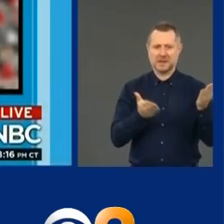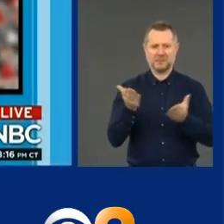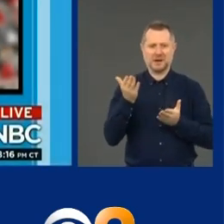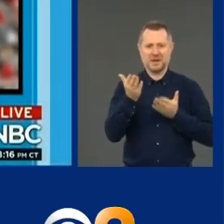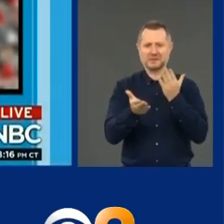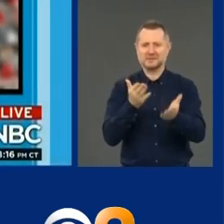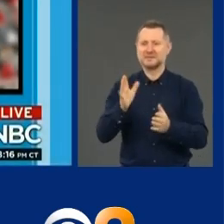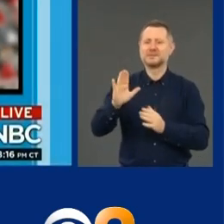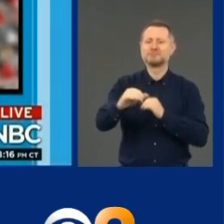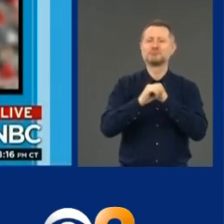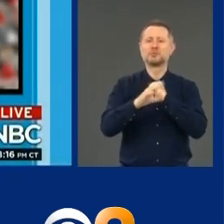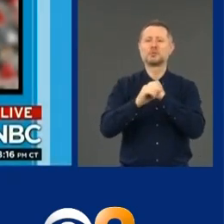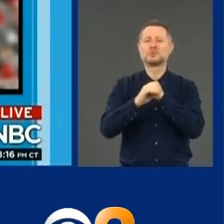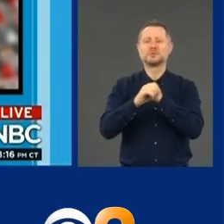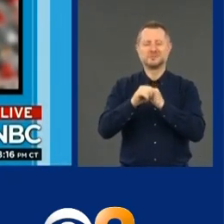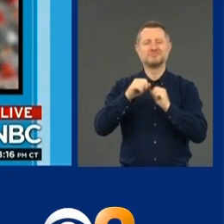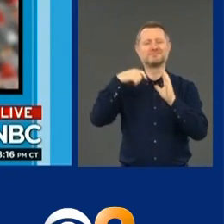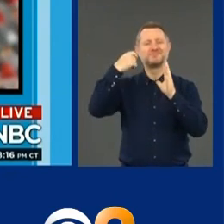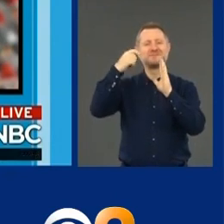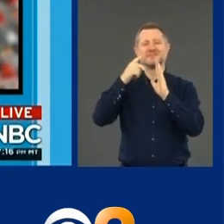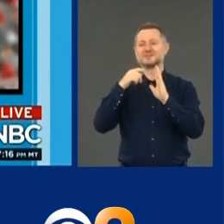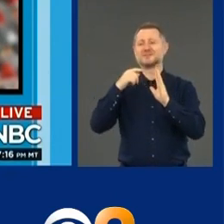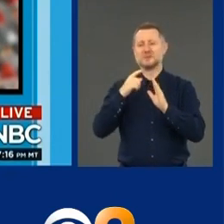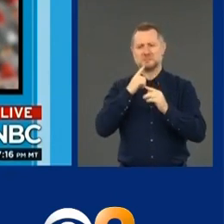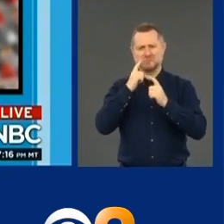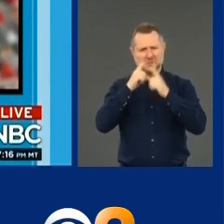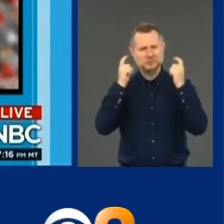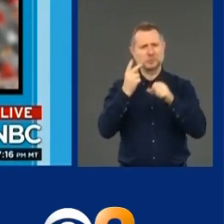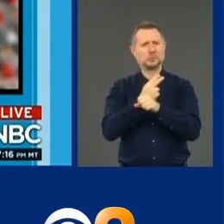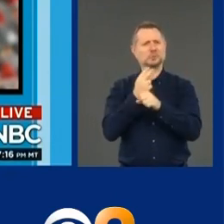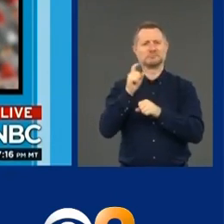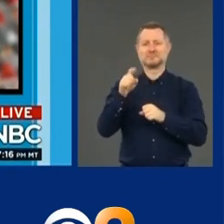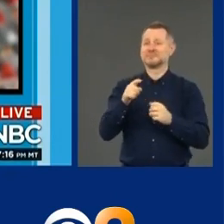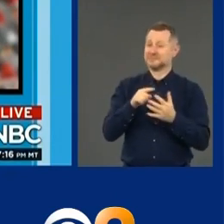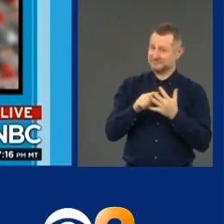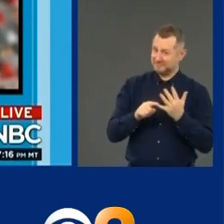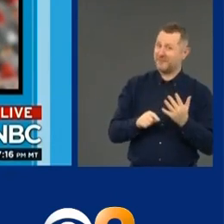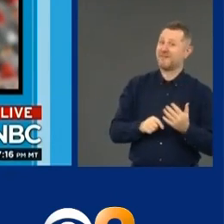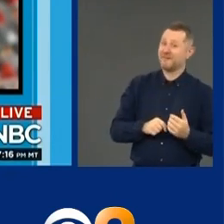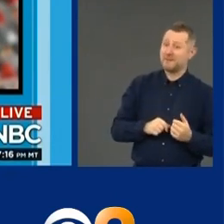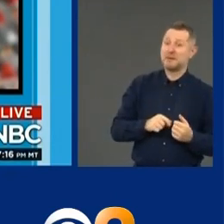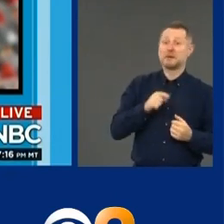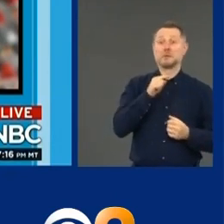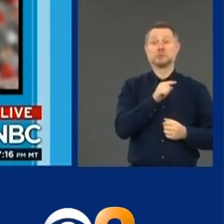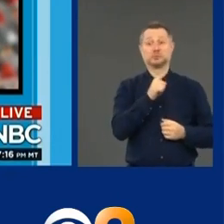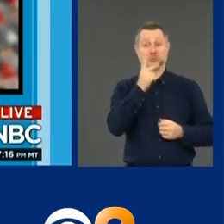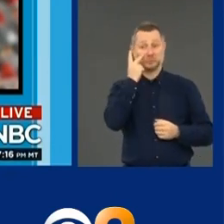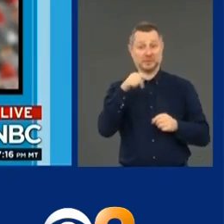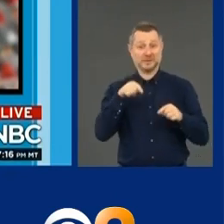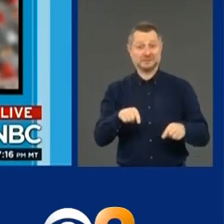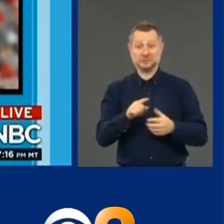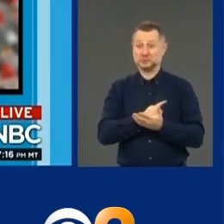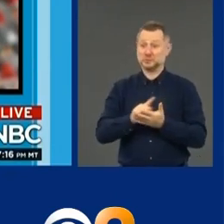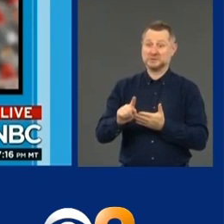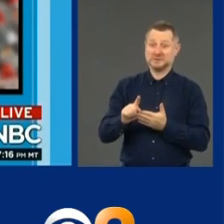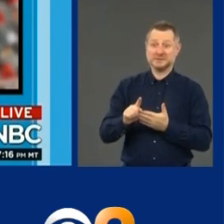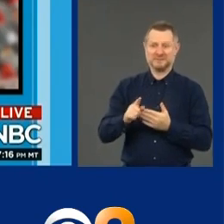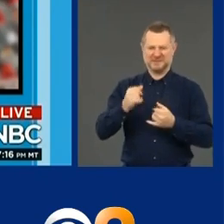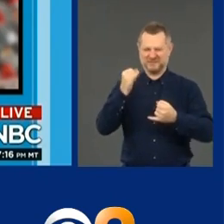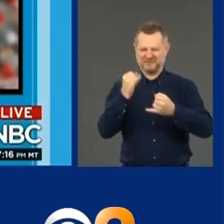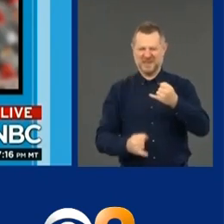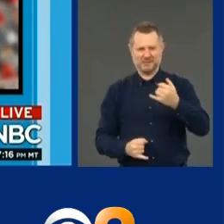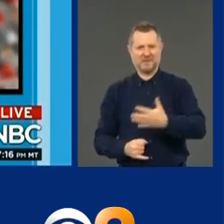service announcements about why you should wear a mask. And what they circulated this week was what I believe are the finalists, like the